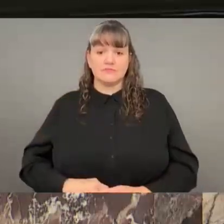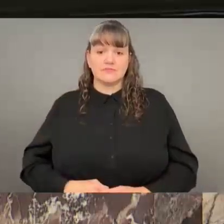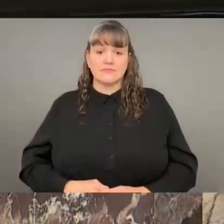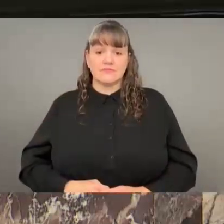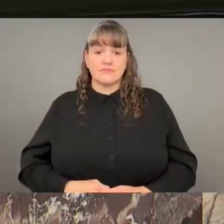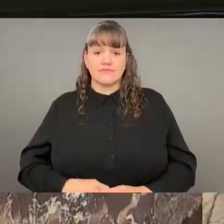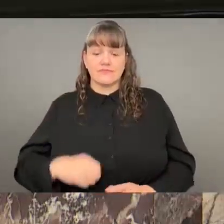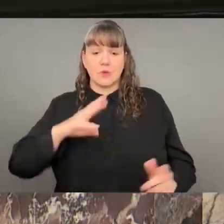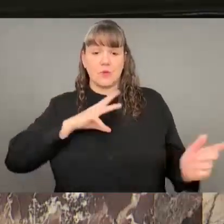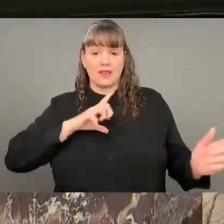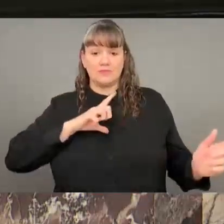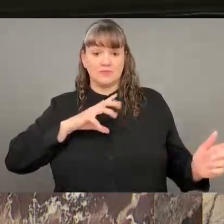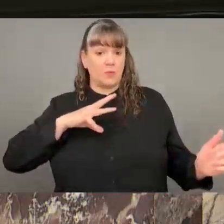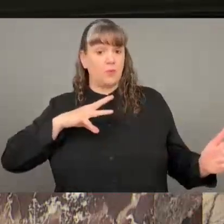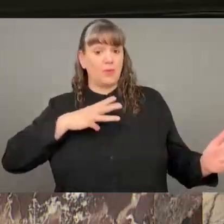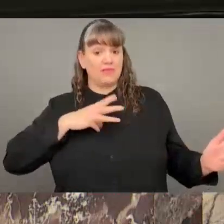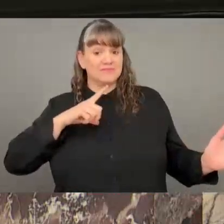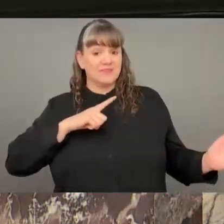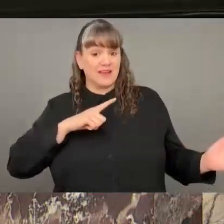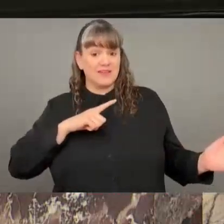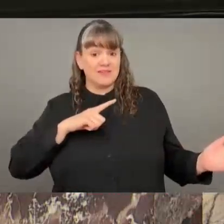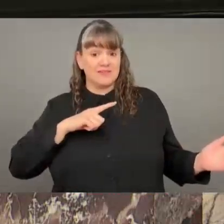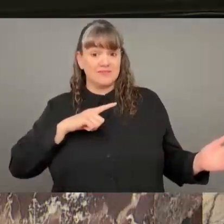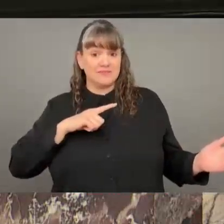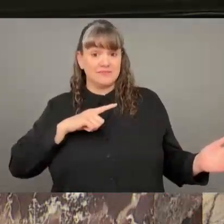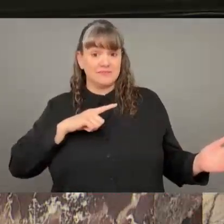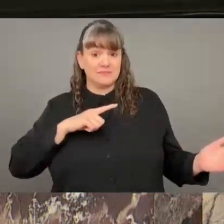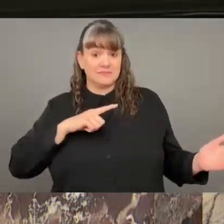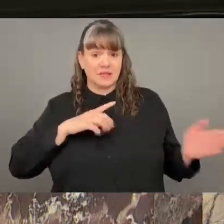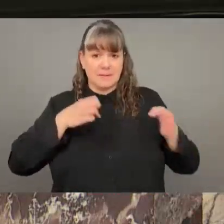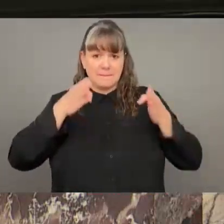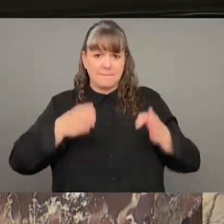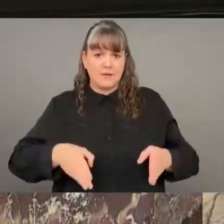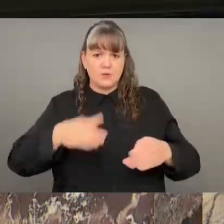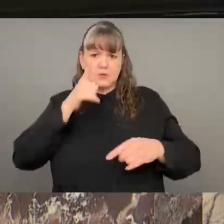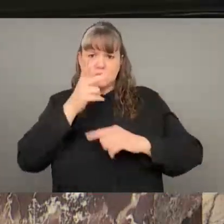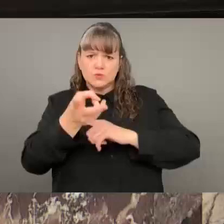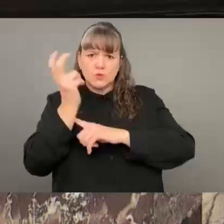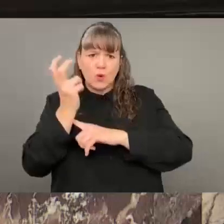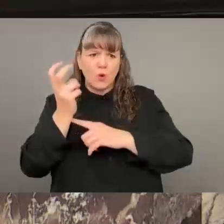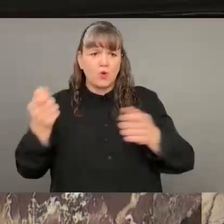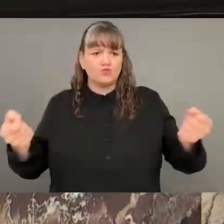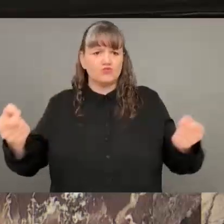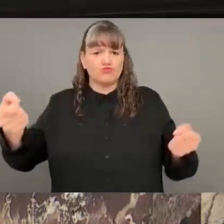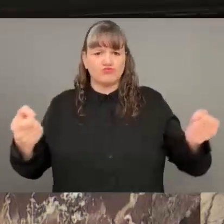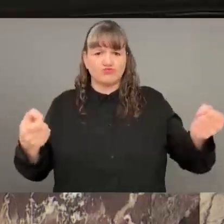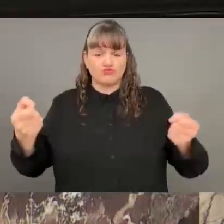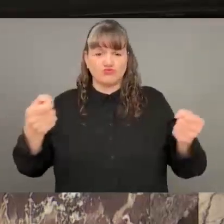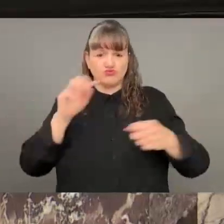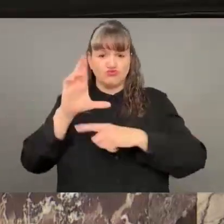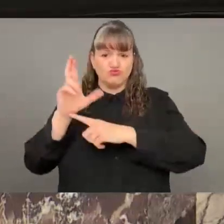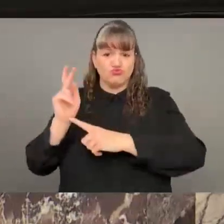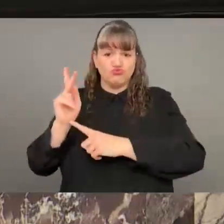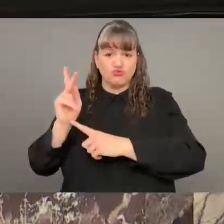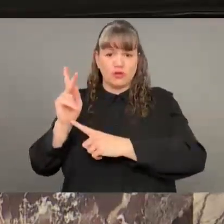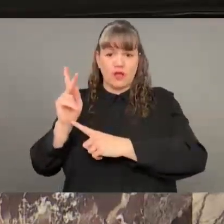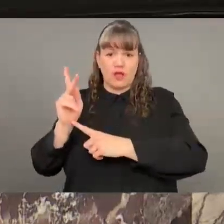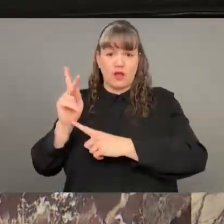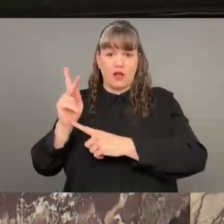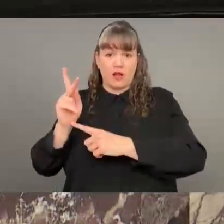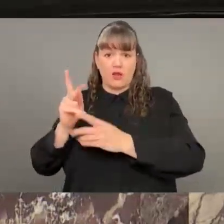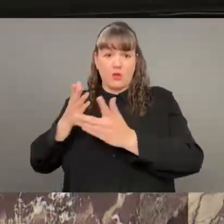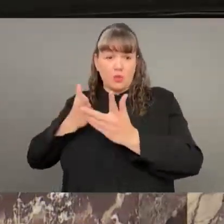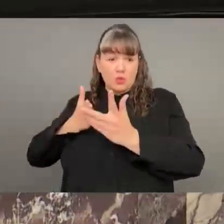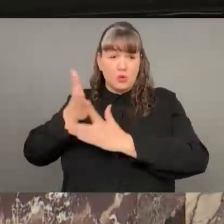drives it through a second door. A few days later, a prolific offender trashes a local tea shop's front door.